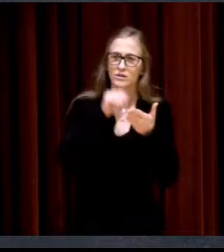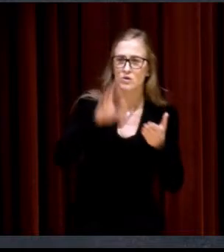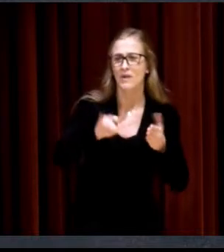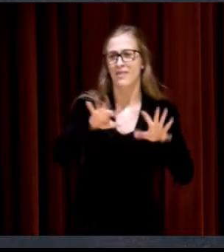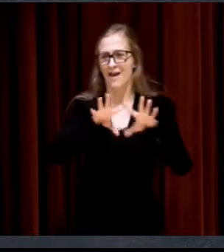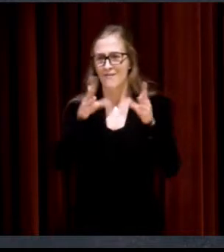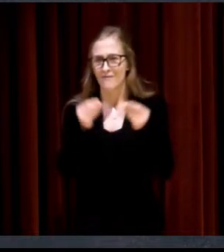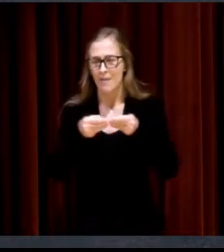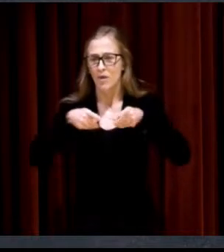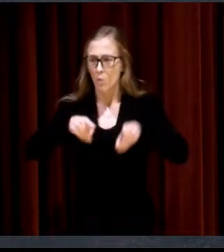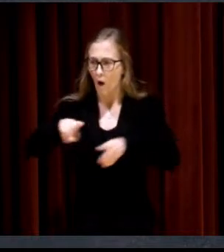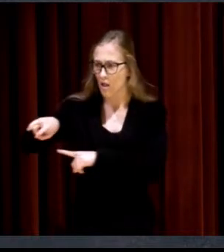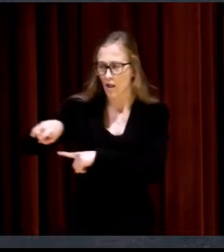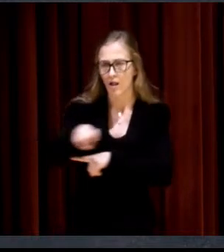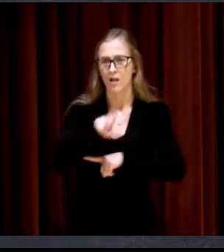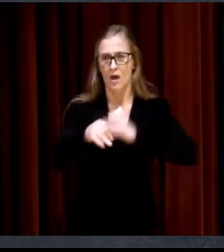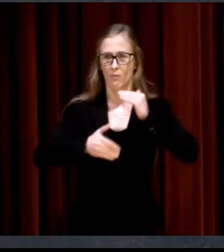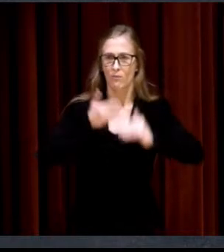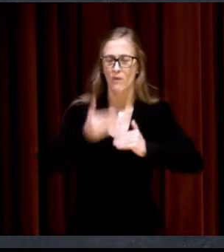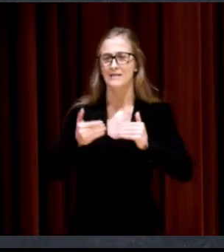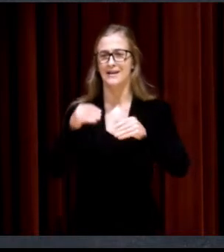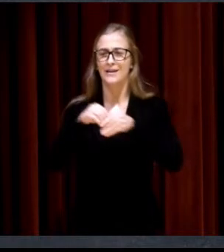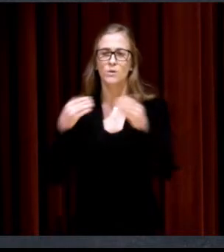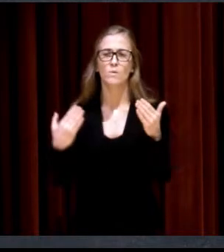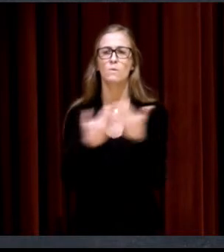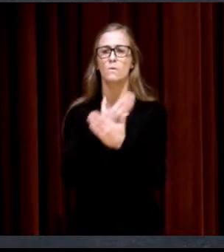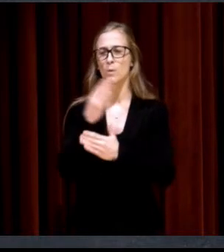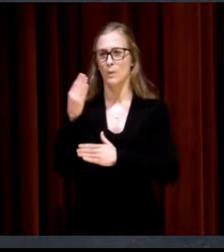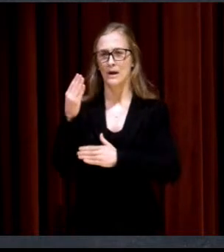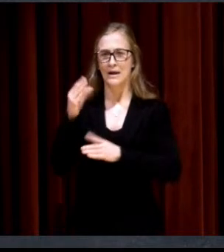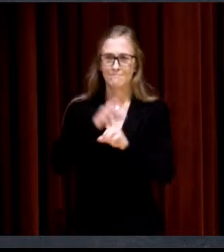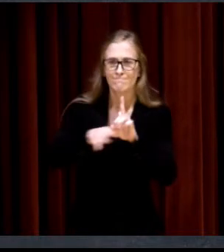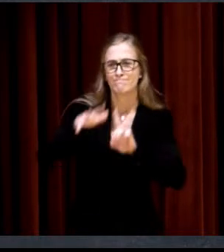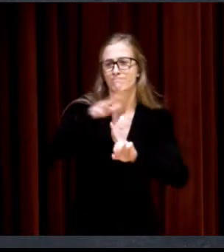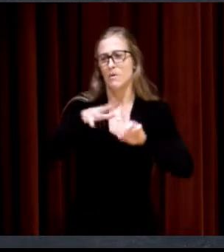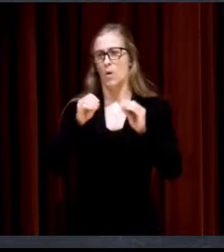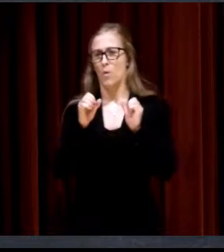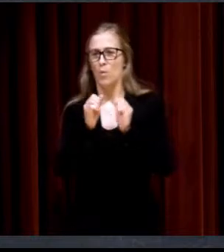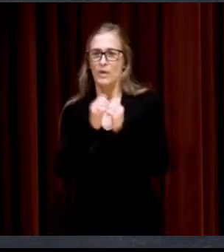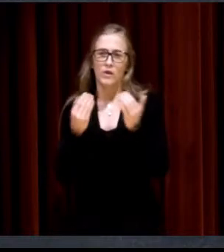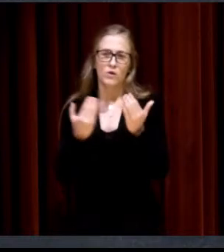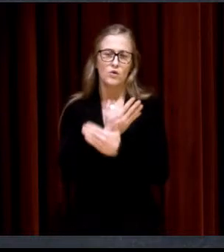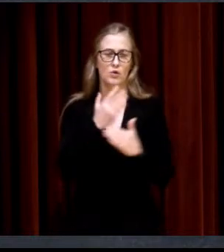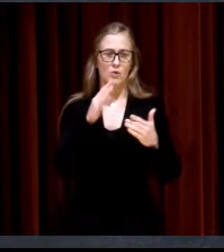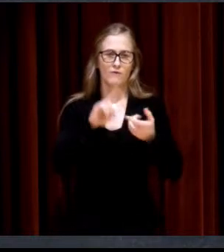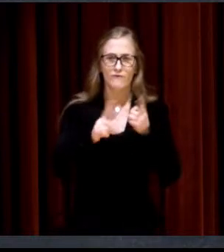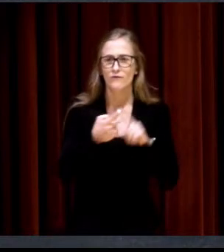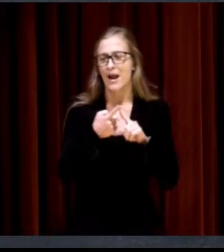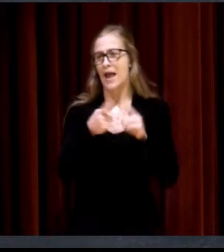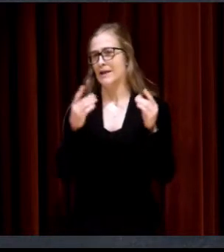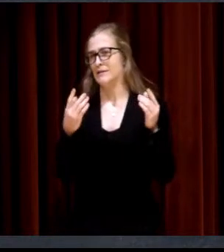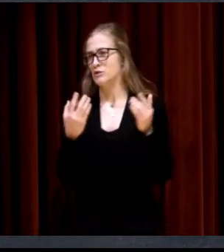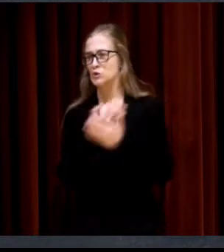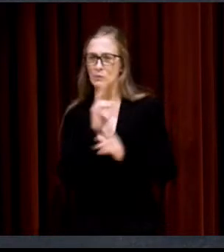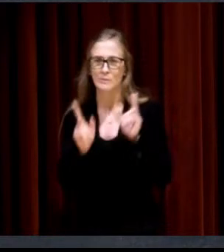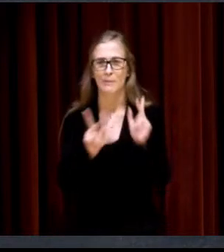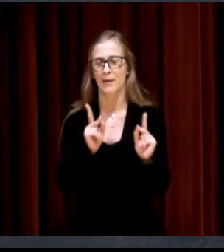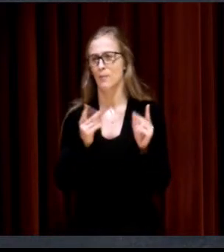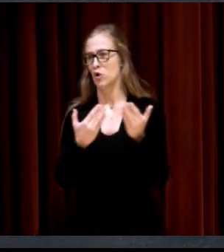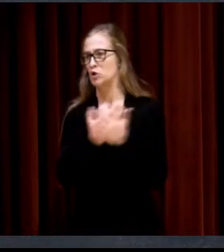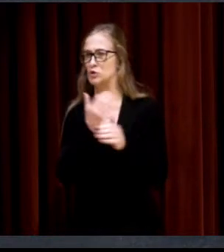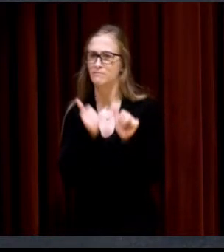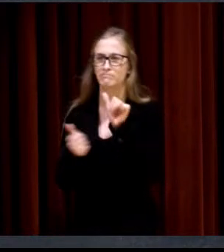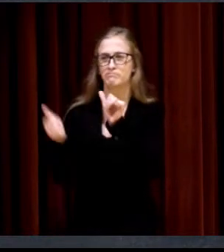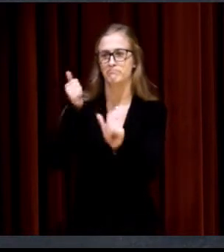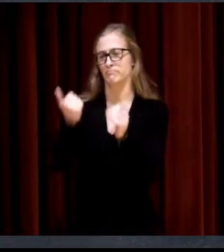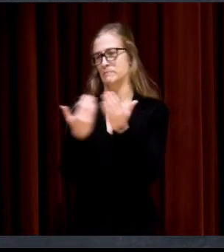were transitioning to a different environment, many times with different friends and peers, certainly different teachers and administrators. And so